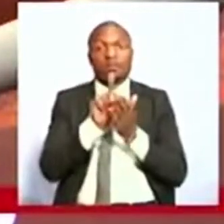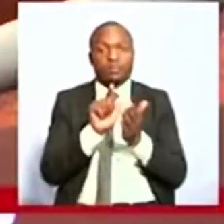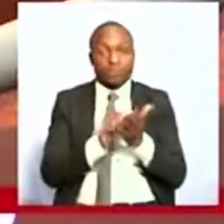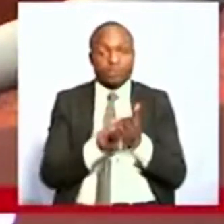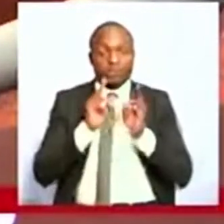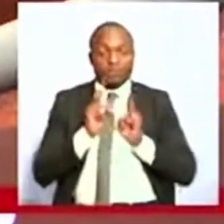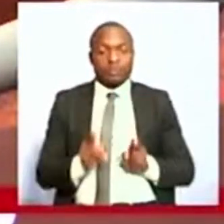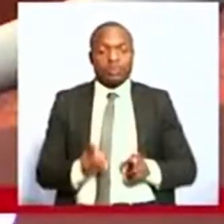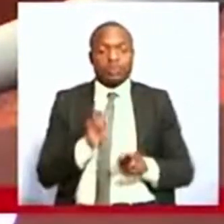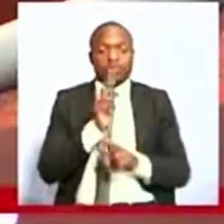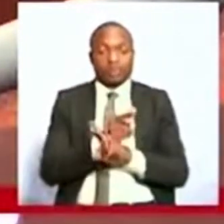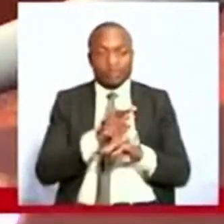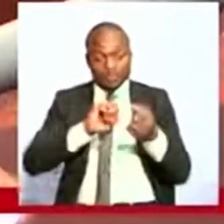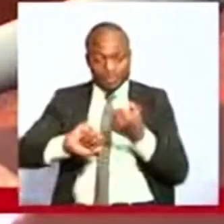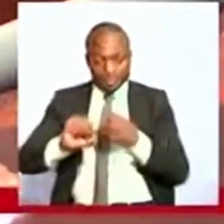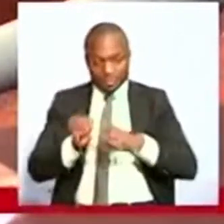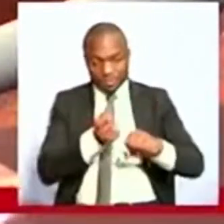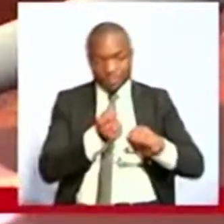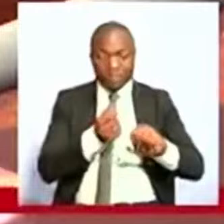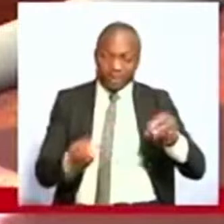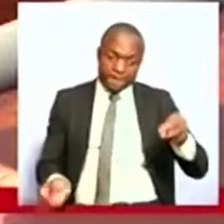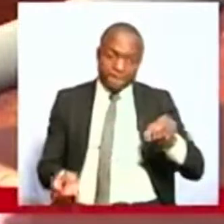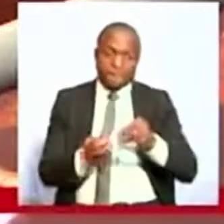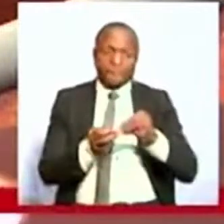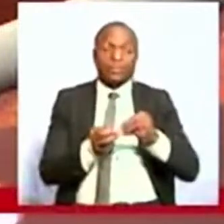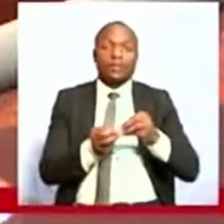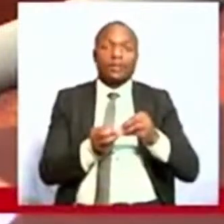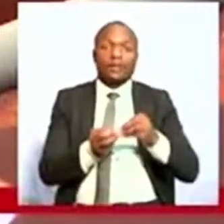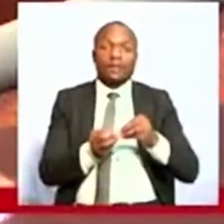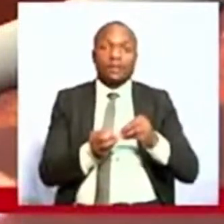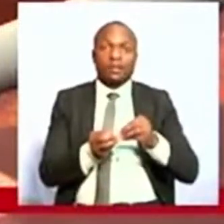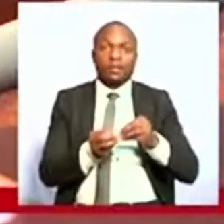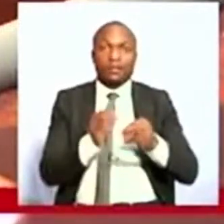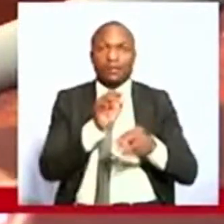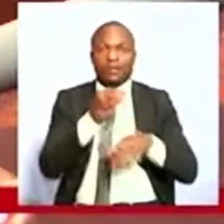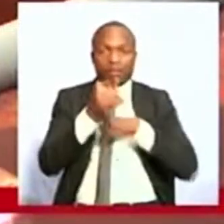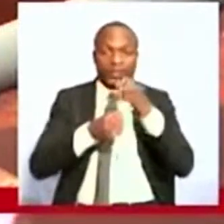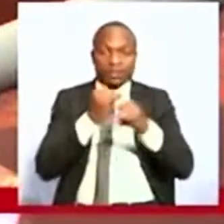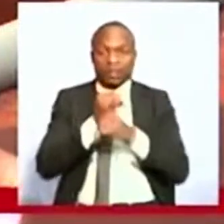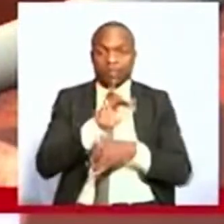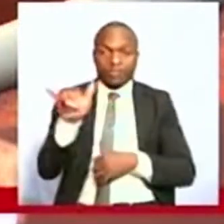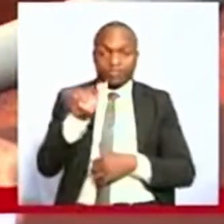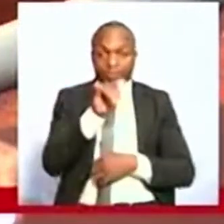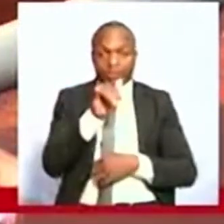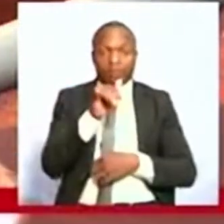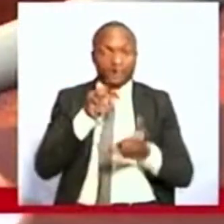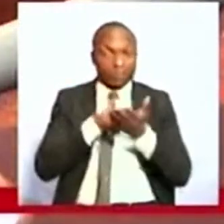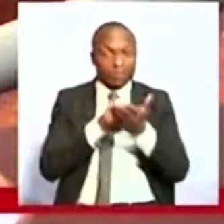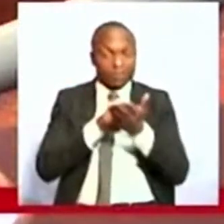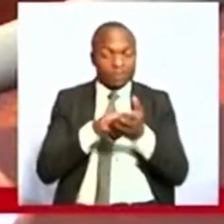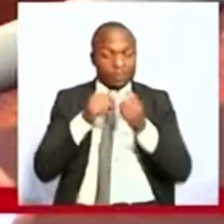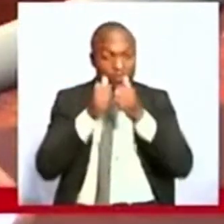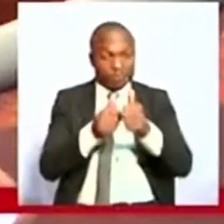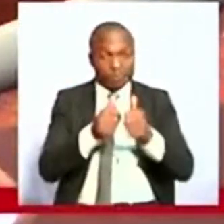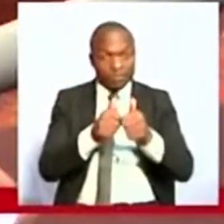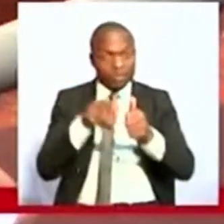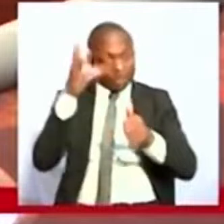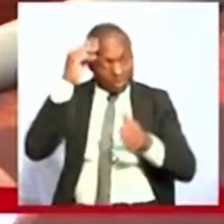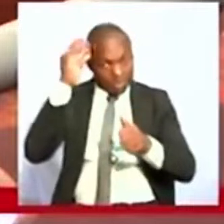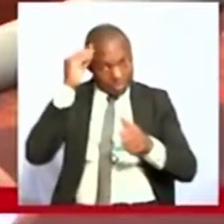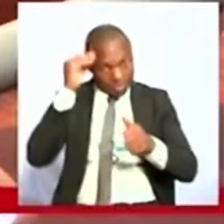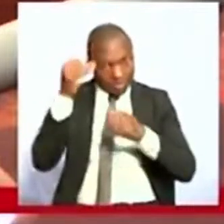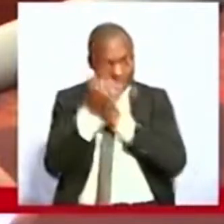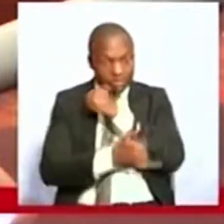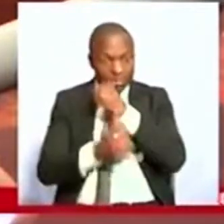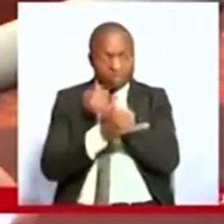towards human rights protection and the alignment with the international standards. It is recommended that, based on the experiences of countries like